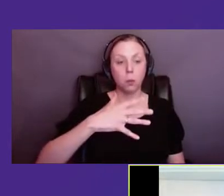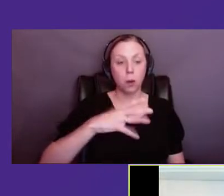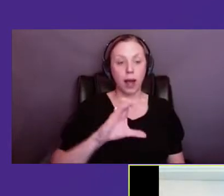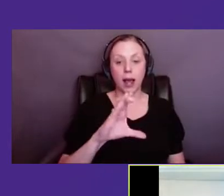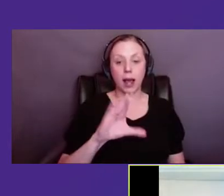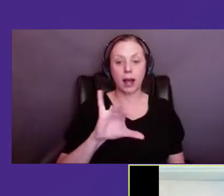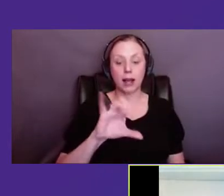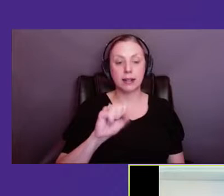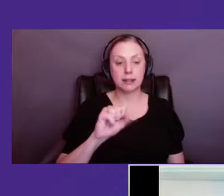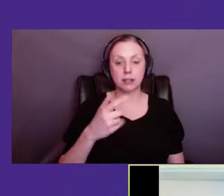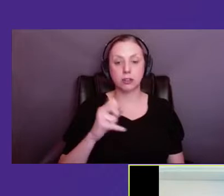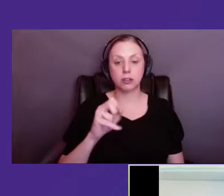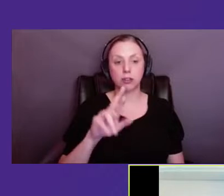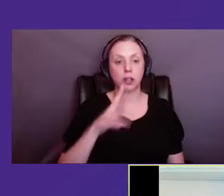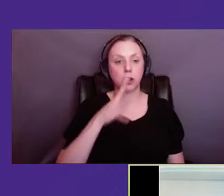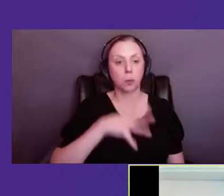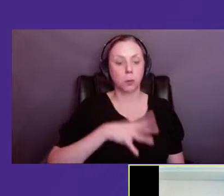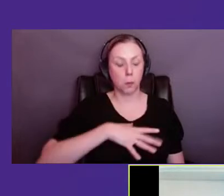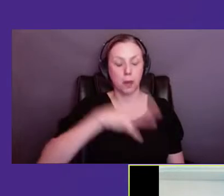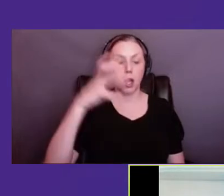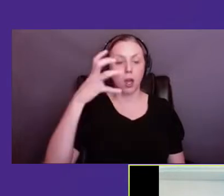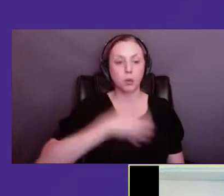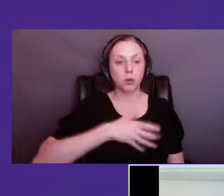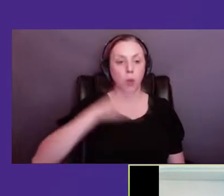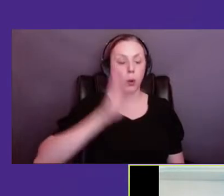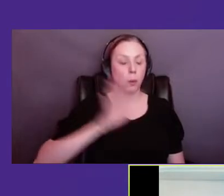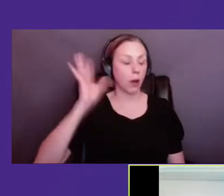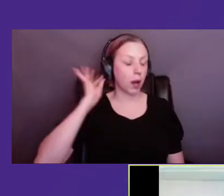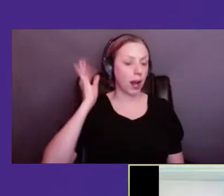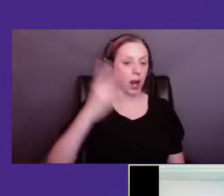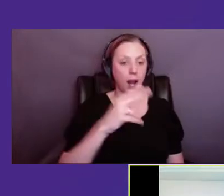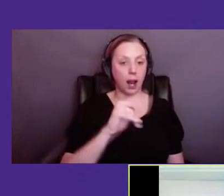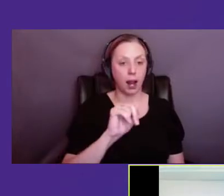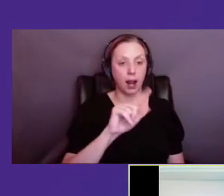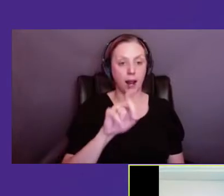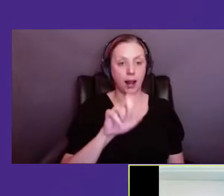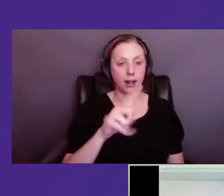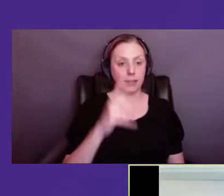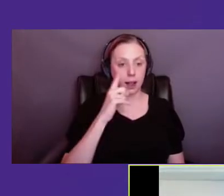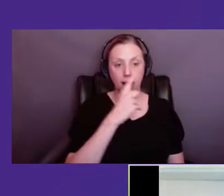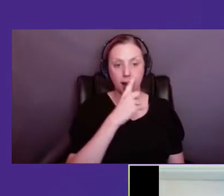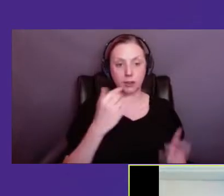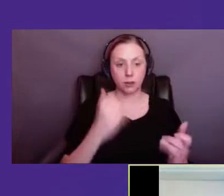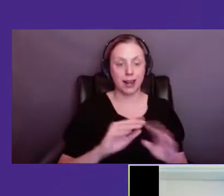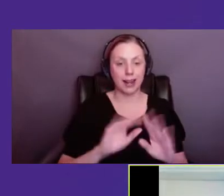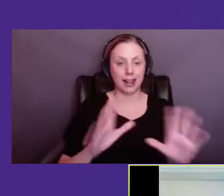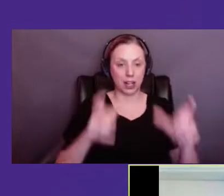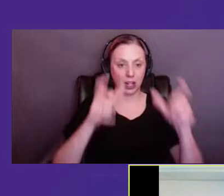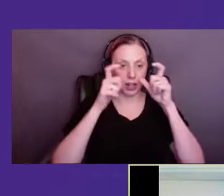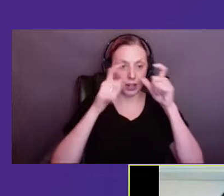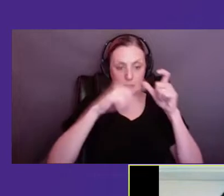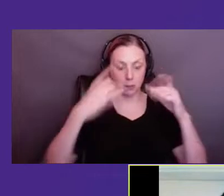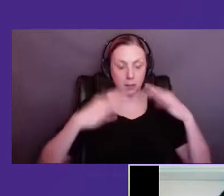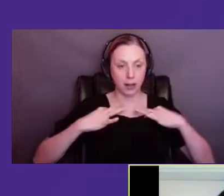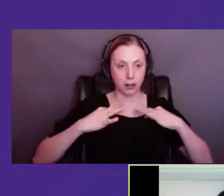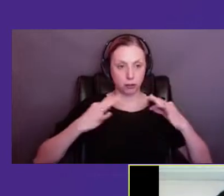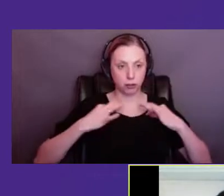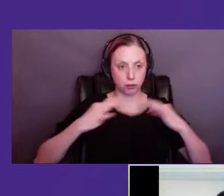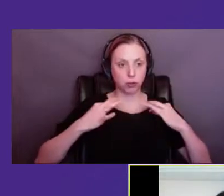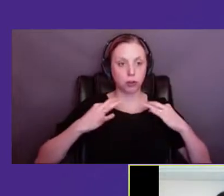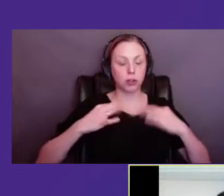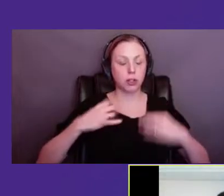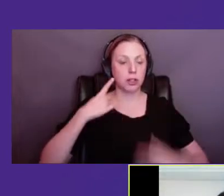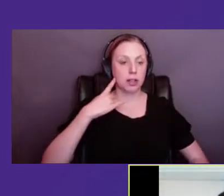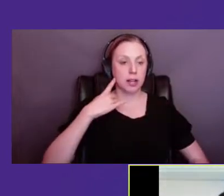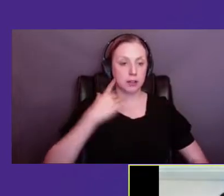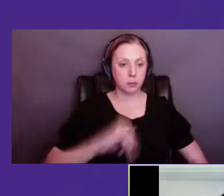woman with dark brown hair, hazel eyes. Today I'm wearing some clear glasses, a black shirt. I have some gold